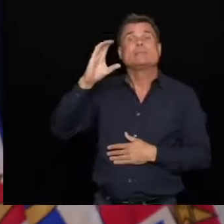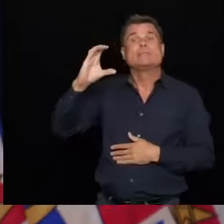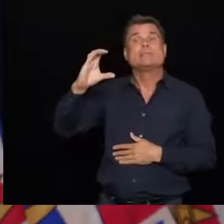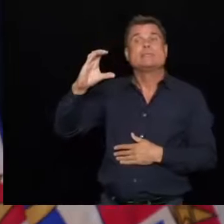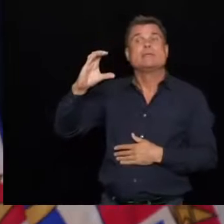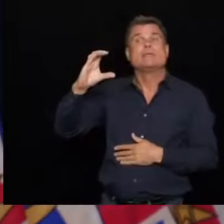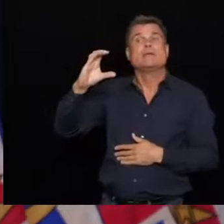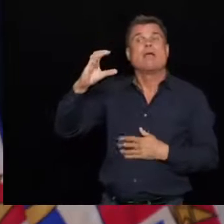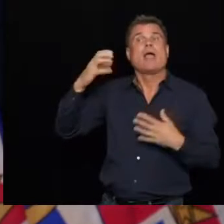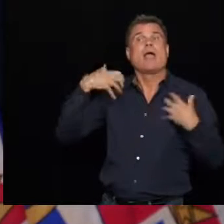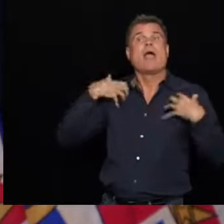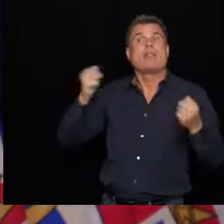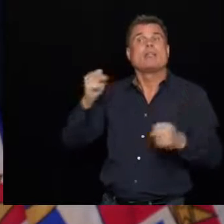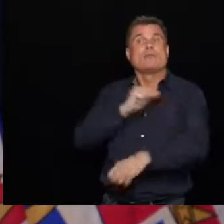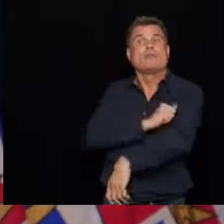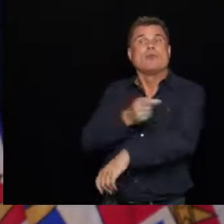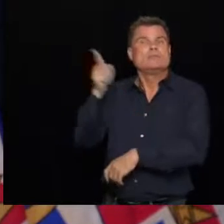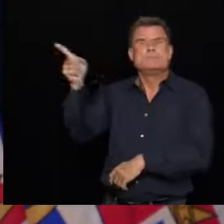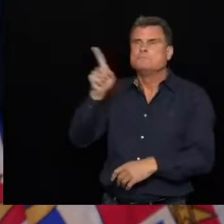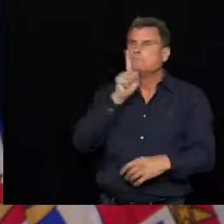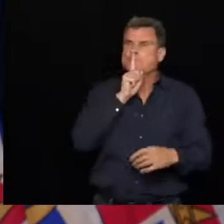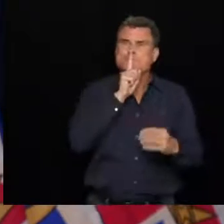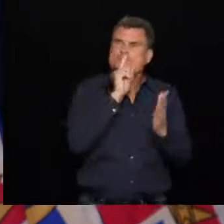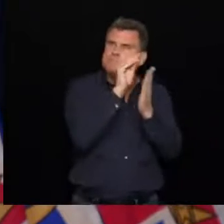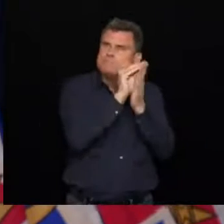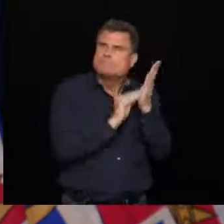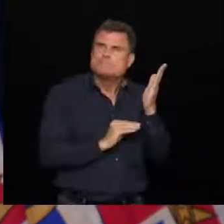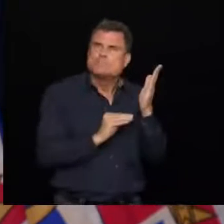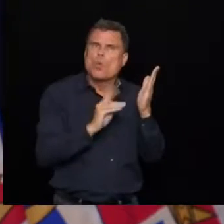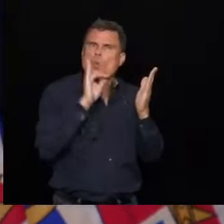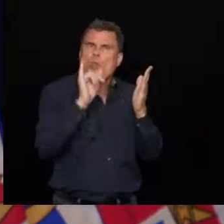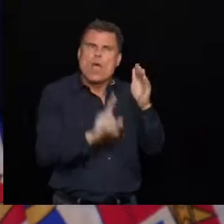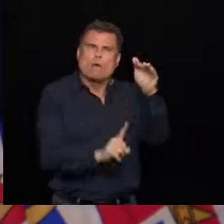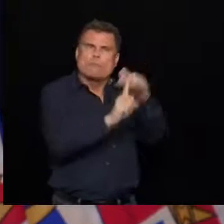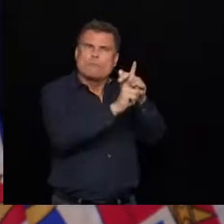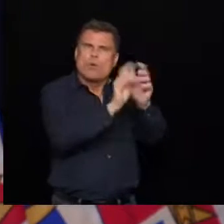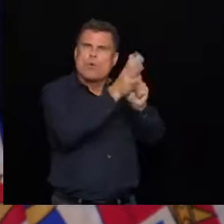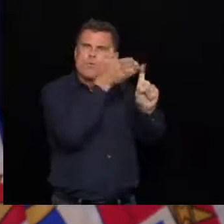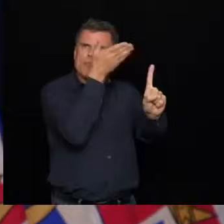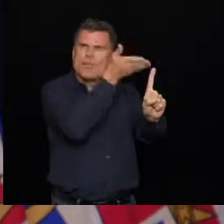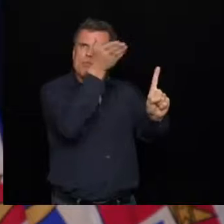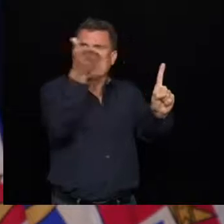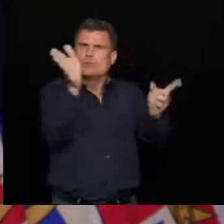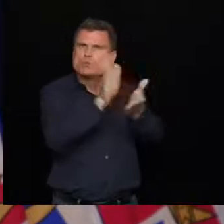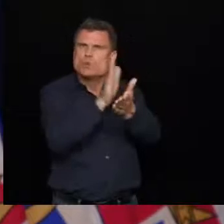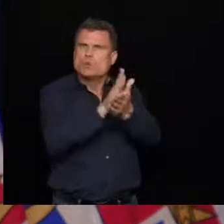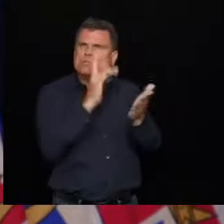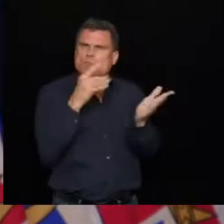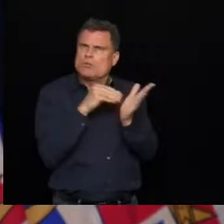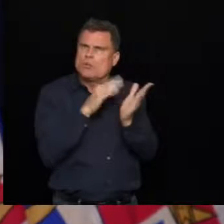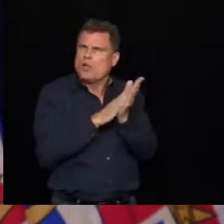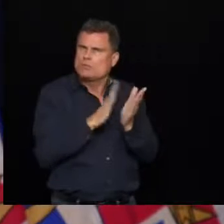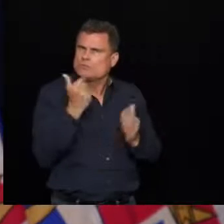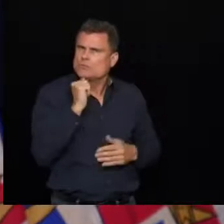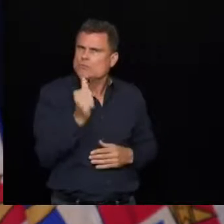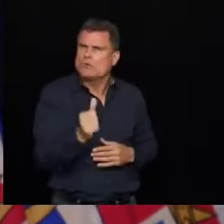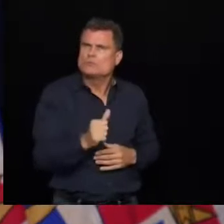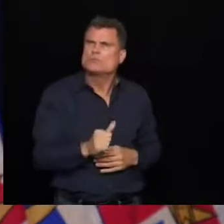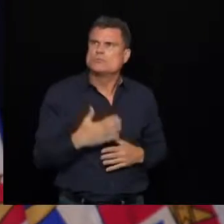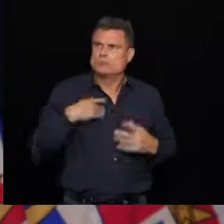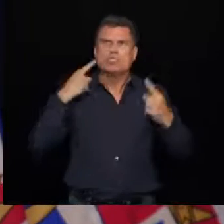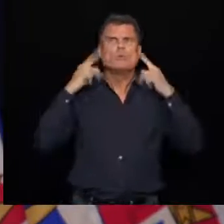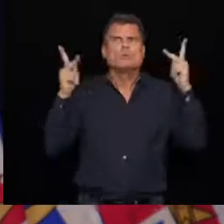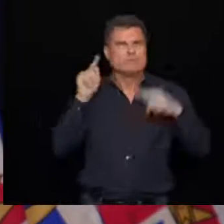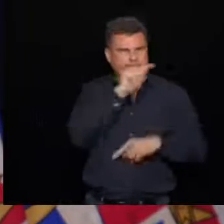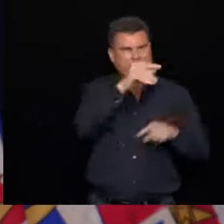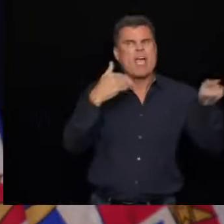all of the school exposures that have occurred. I've been hearing that some teachers and